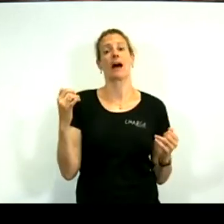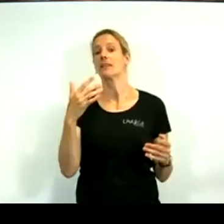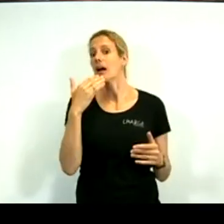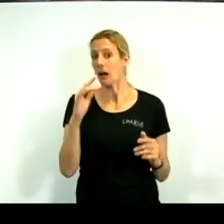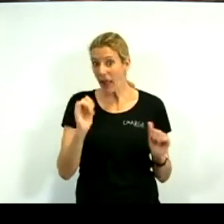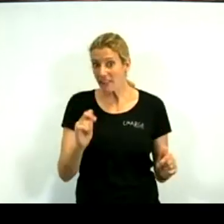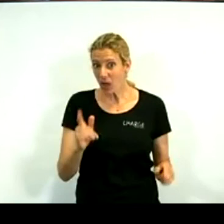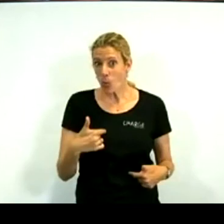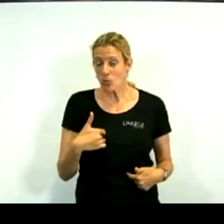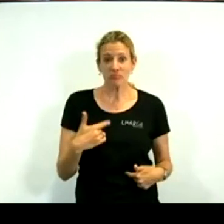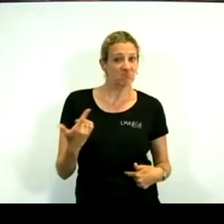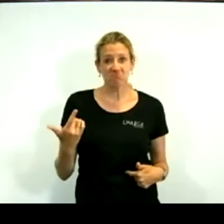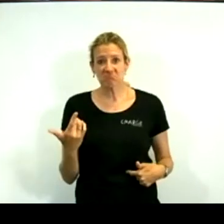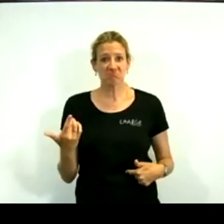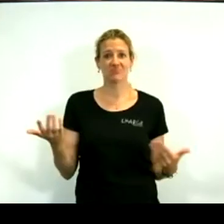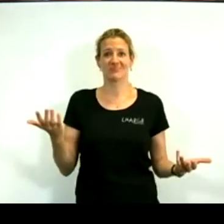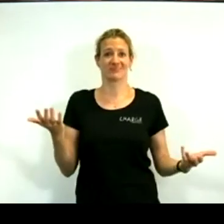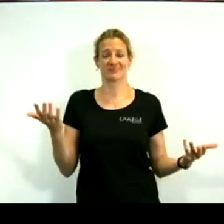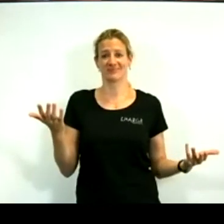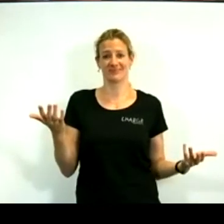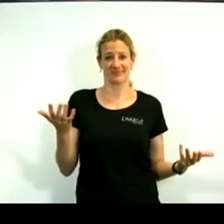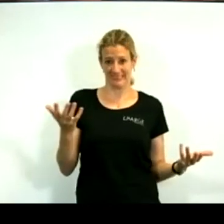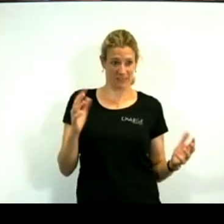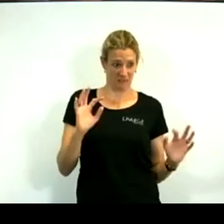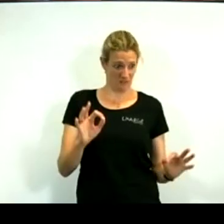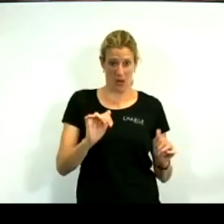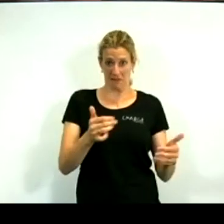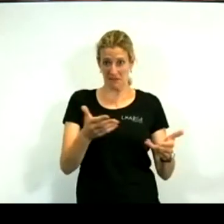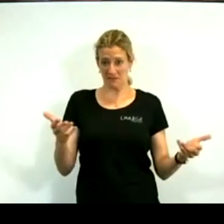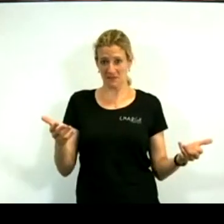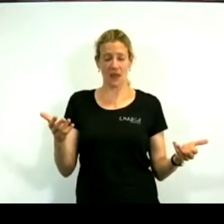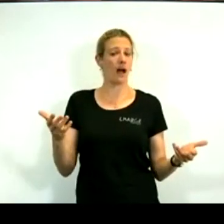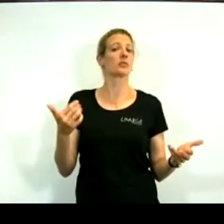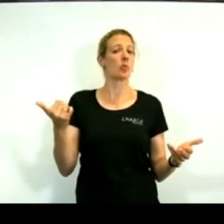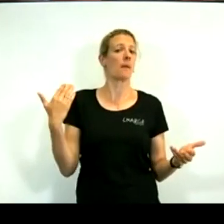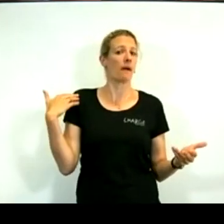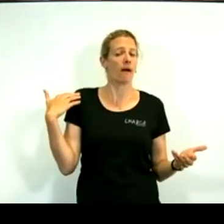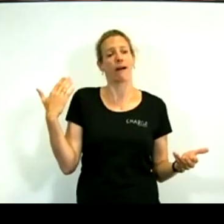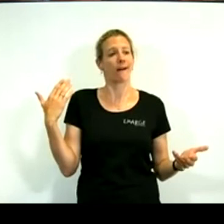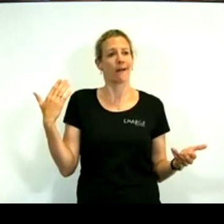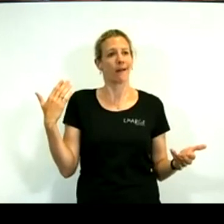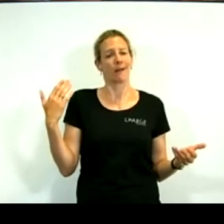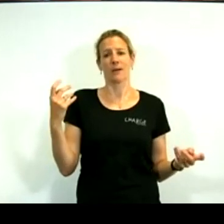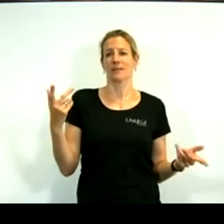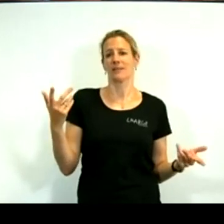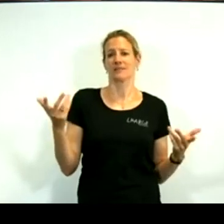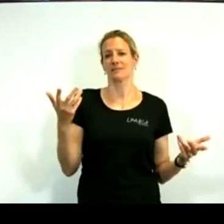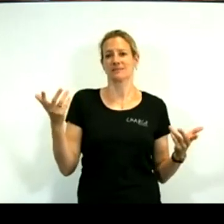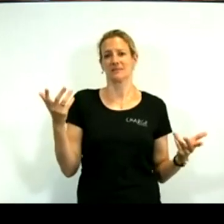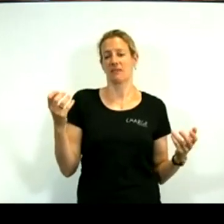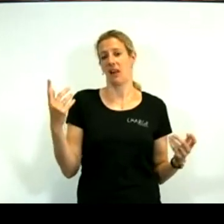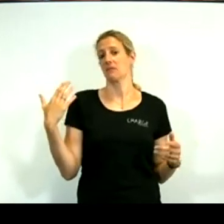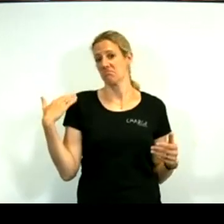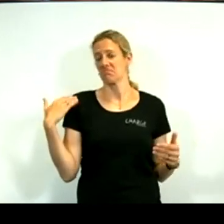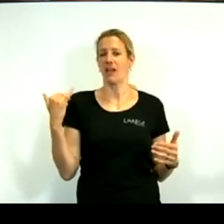useful than great, you know, if it's possible to have one or the other. Because in a couple of hours